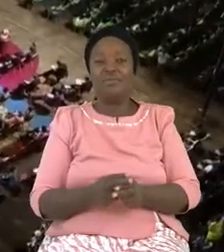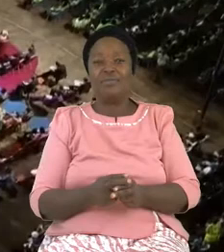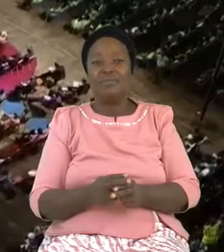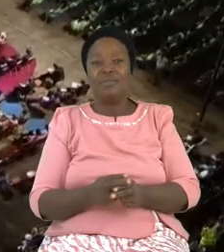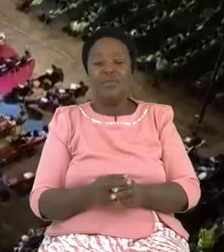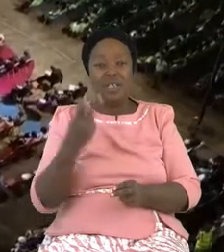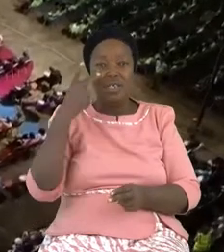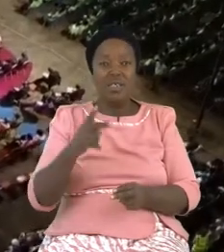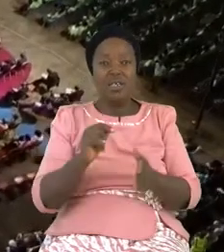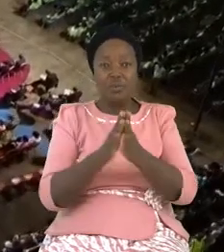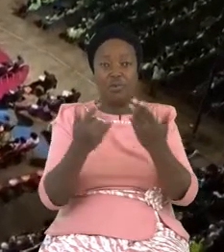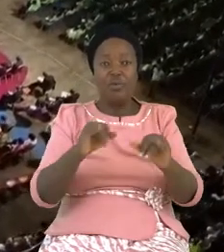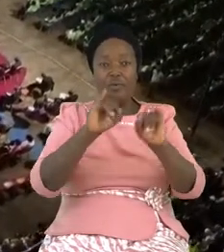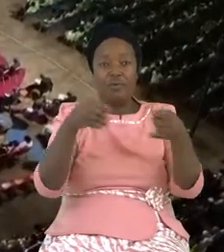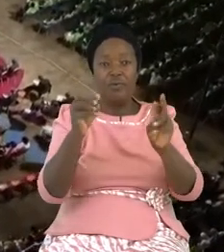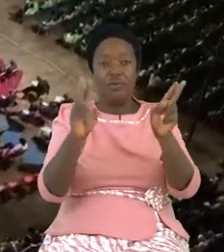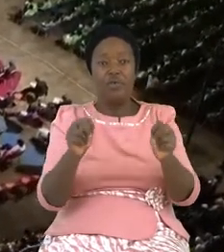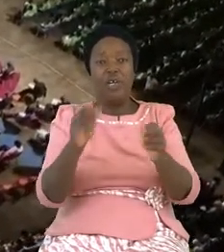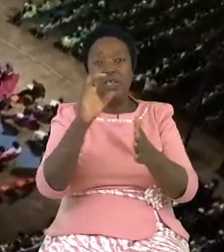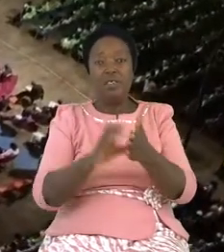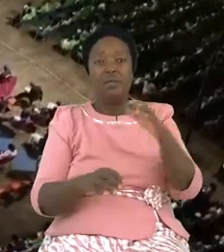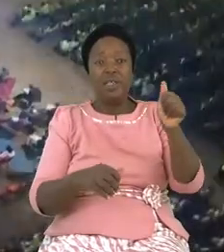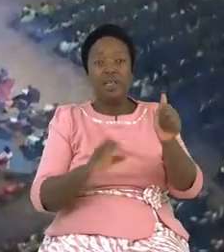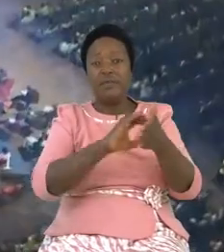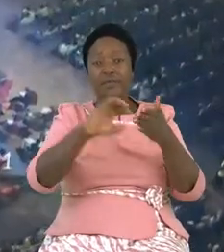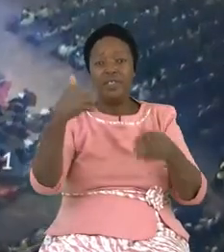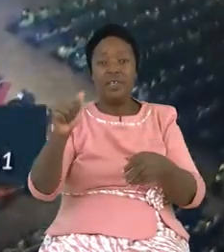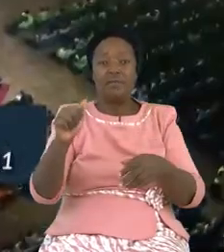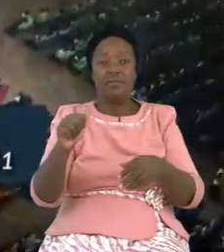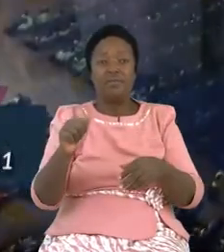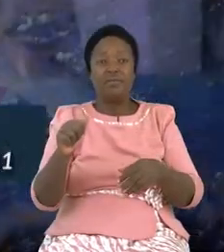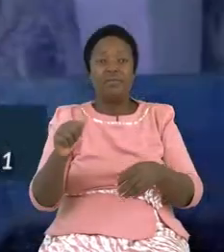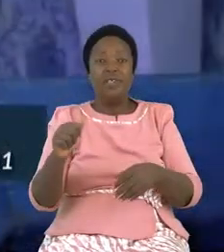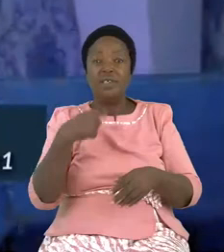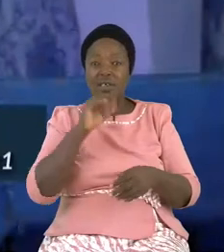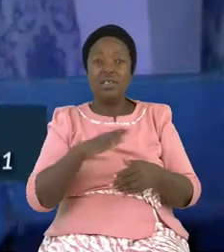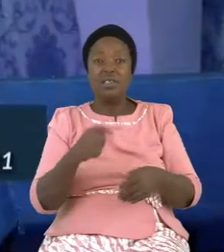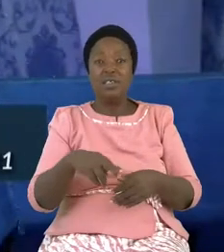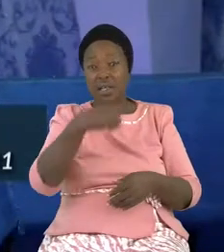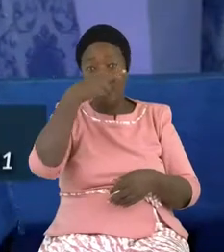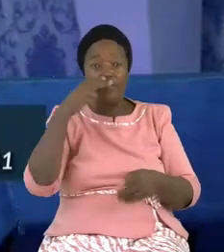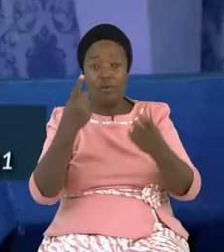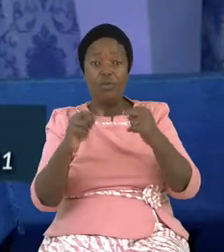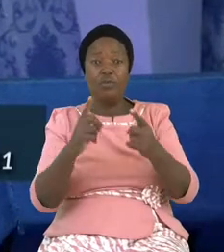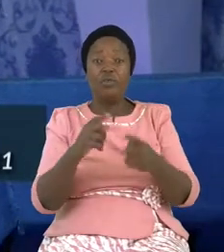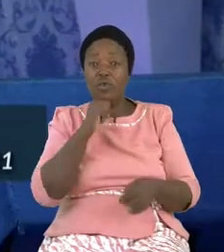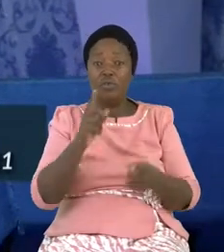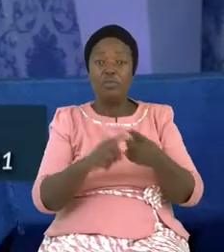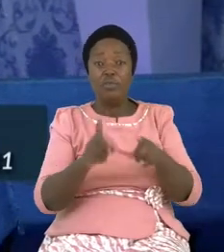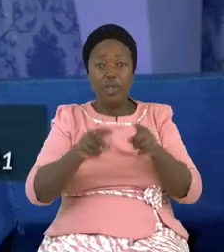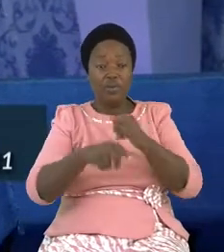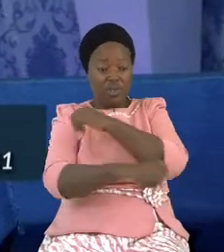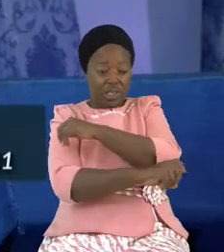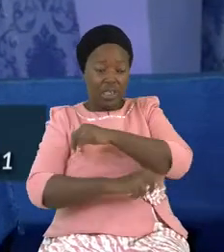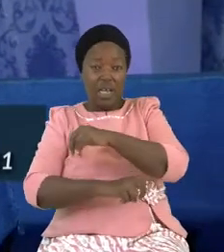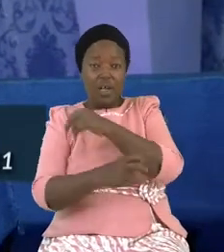chapter 10. I'm reading from verse 10. John chapter 10, verse 10. It said, the thief cometh not but for to steal and to kill